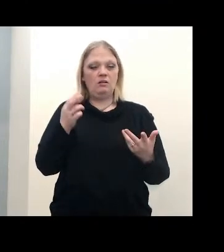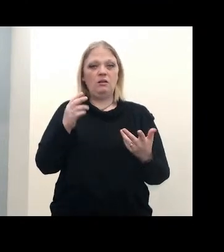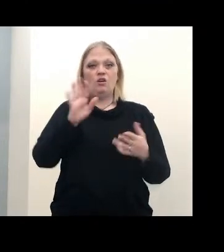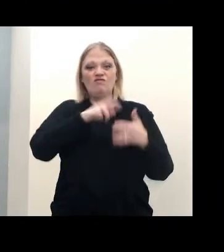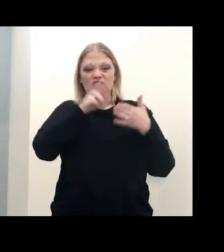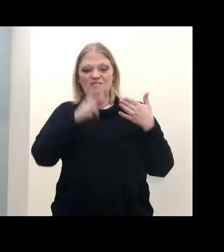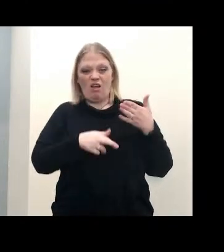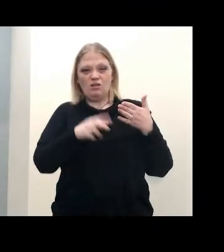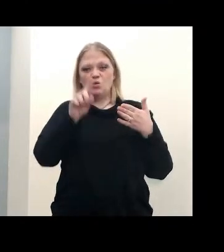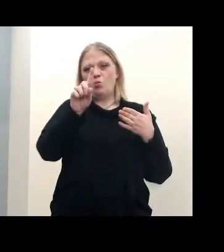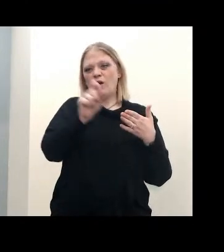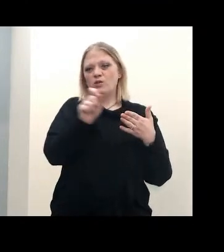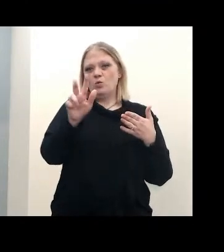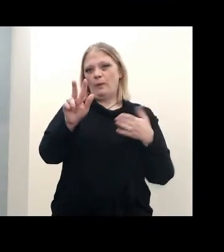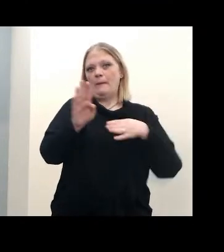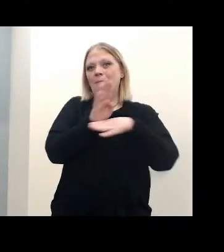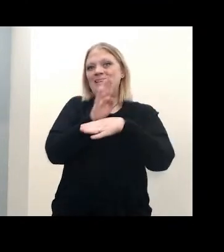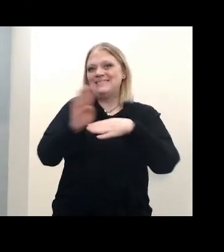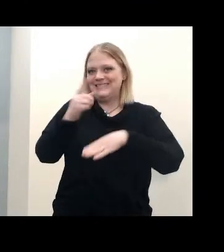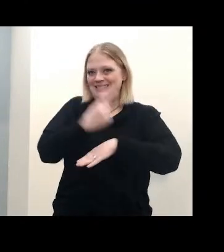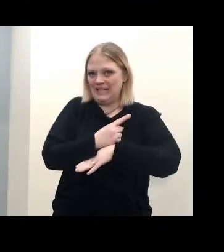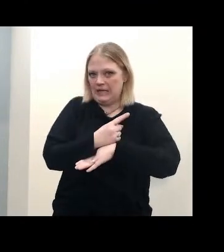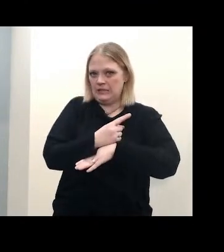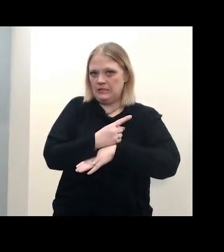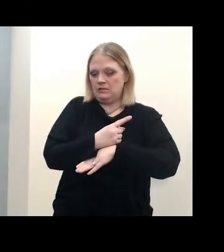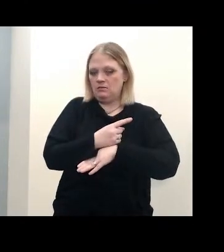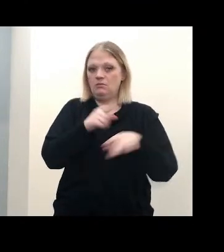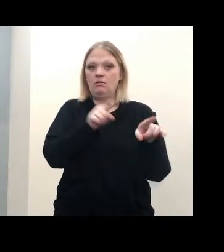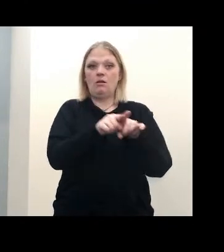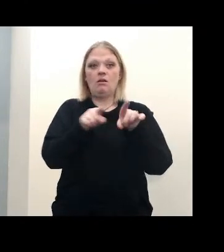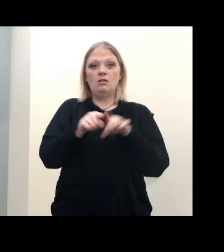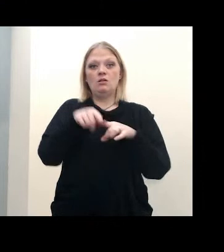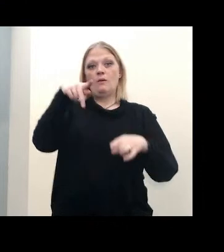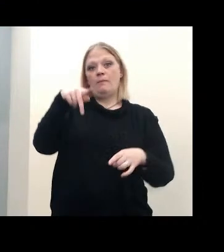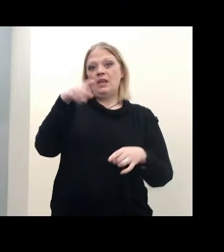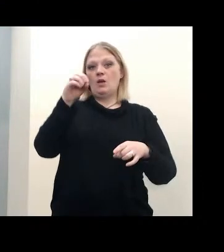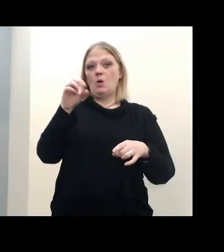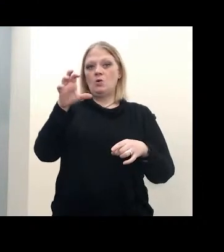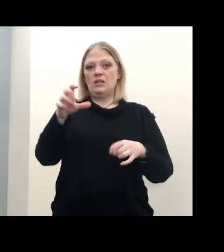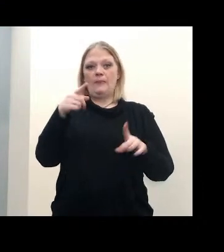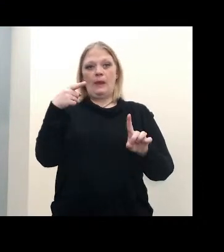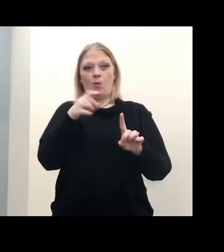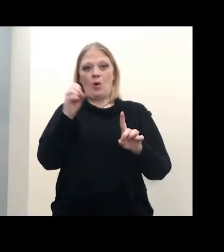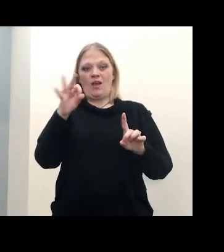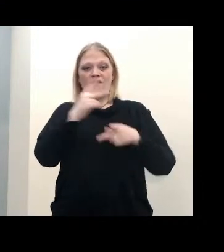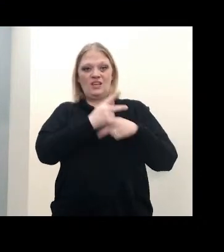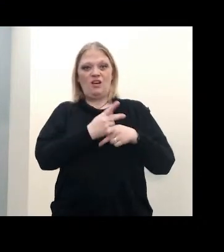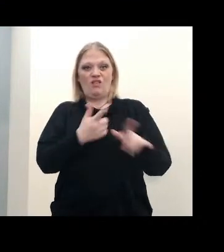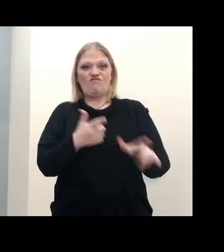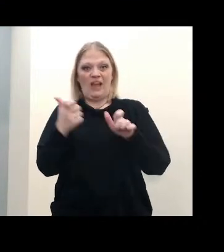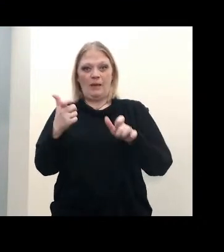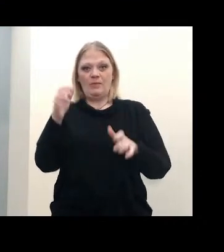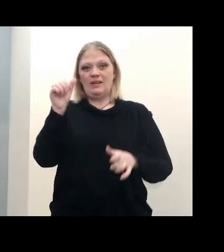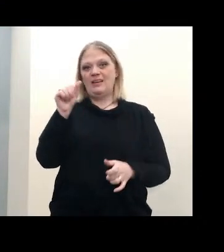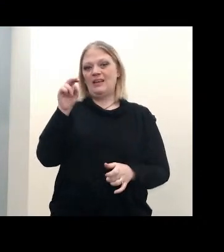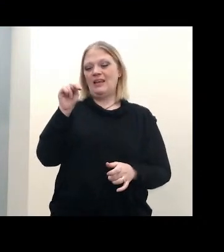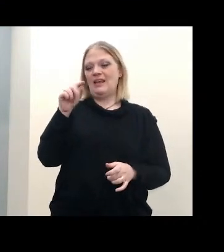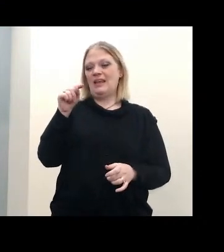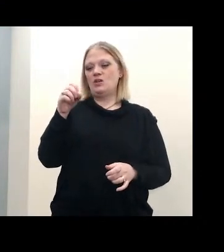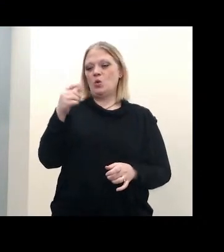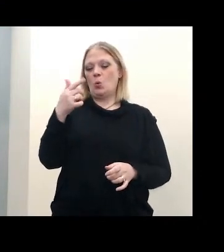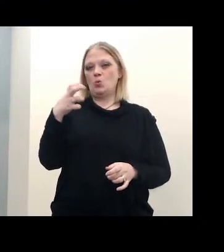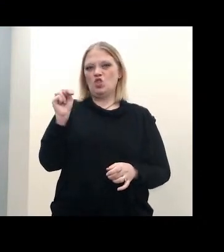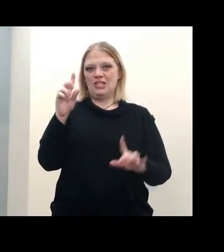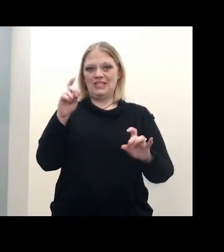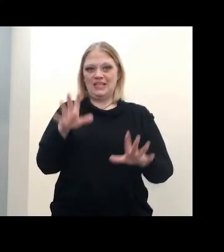in 1 to 3 business days. And then we're also doing the point of care, which is the rapid testing. Right now, that's the antigen testing, and that is